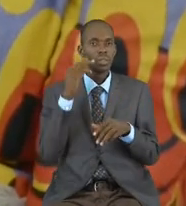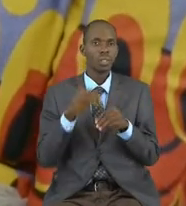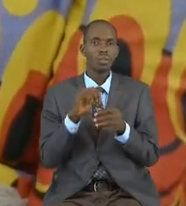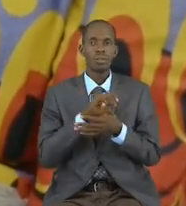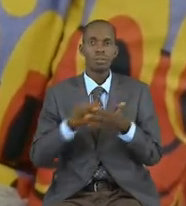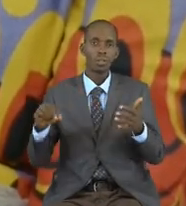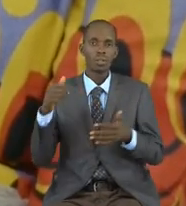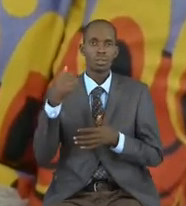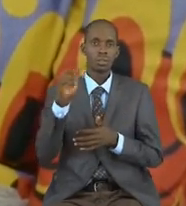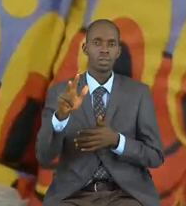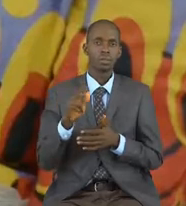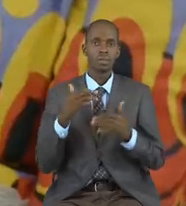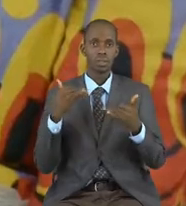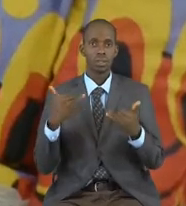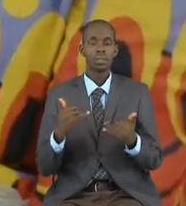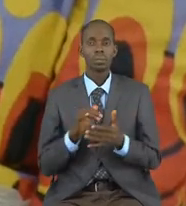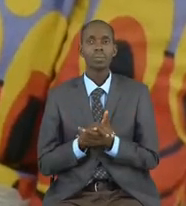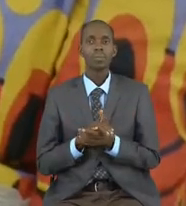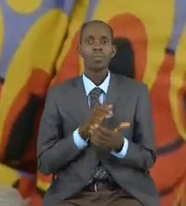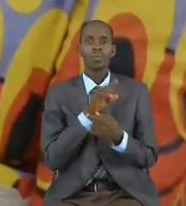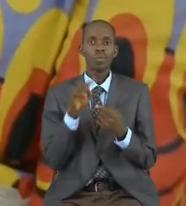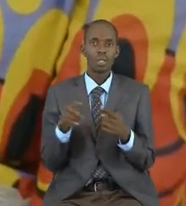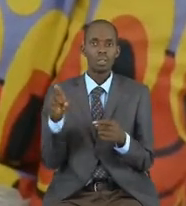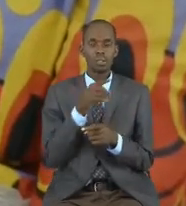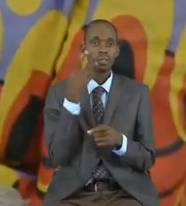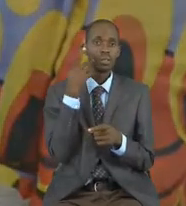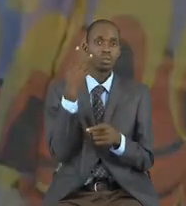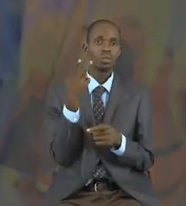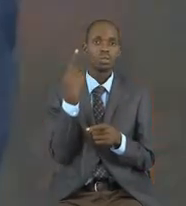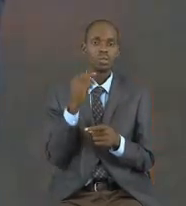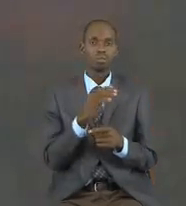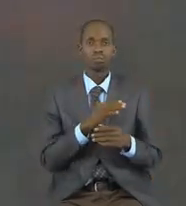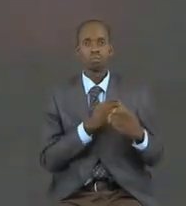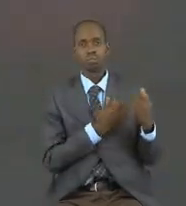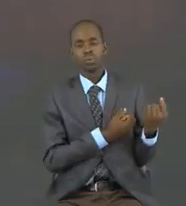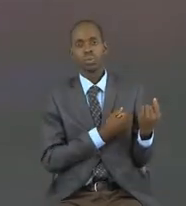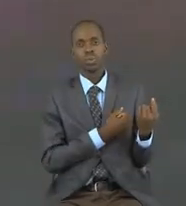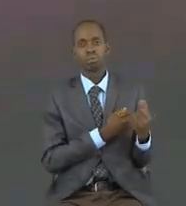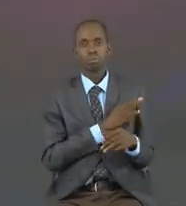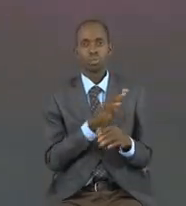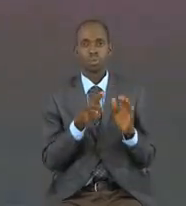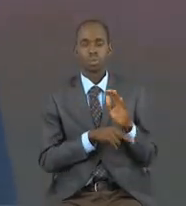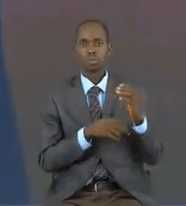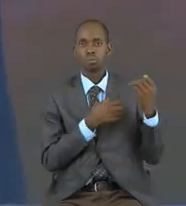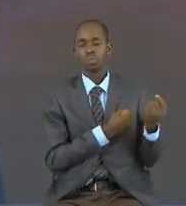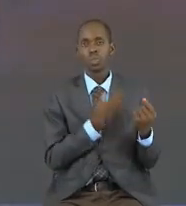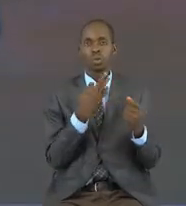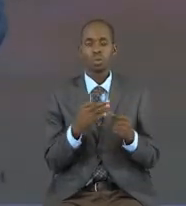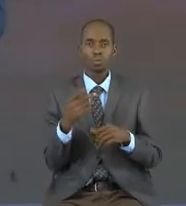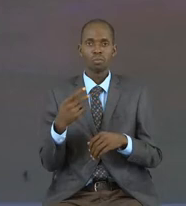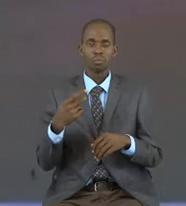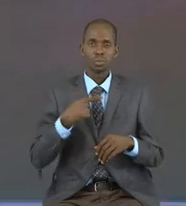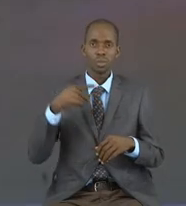13, now, when they saw the boldness of Peter and John,